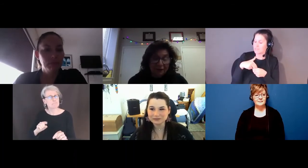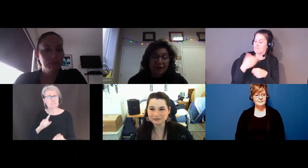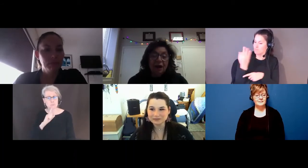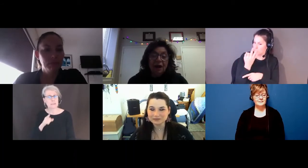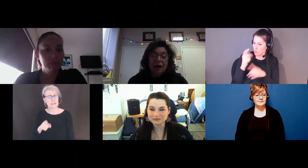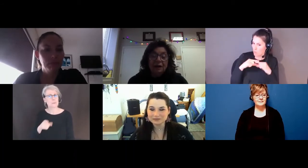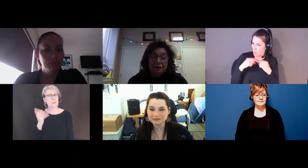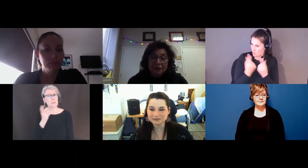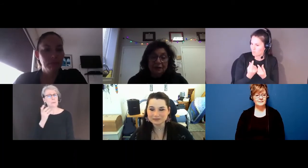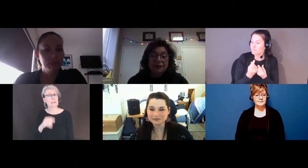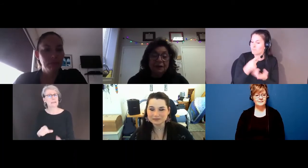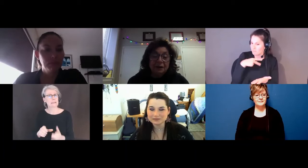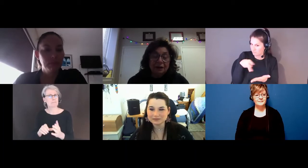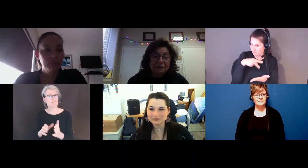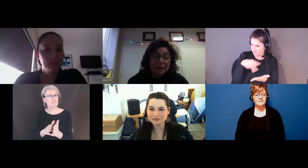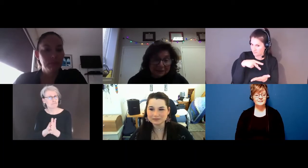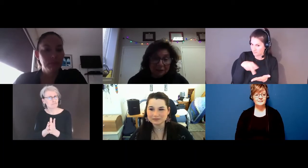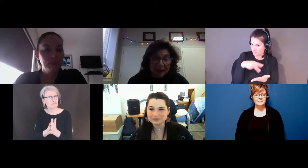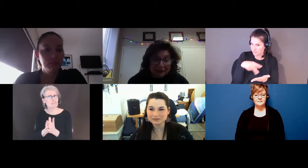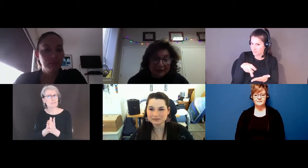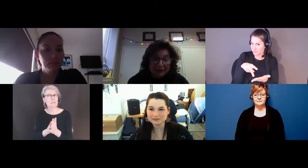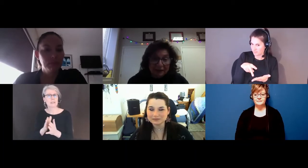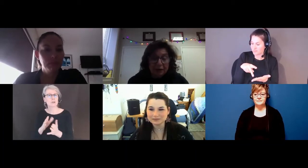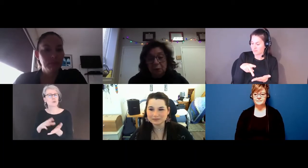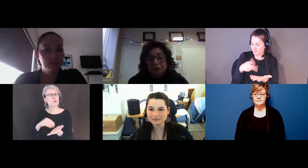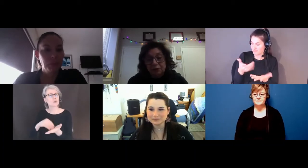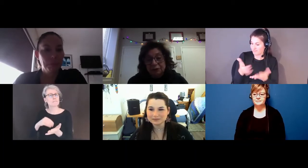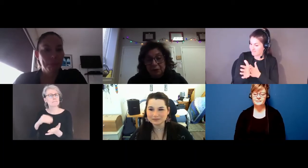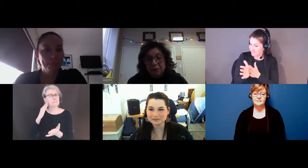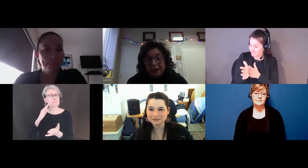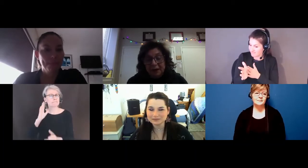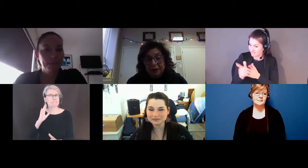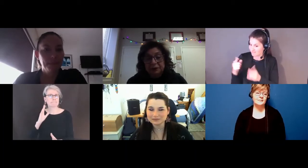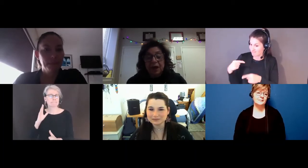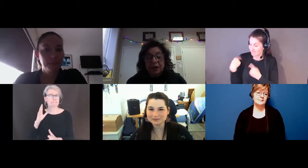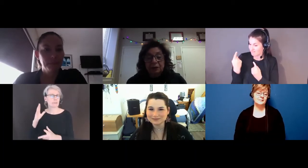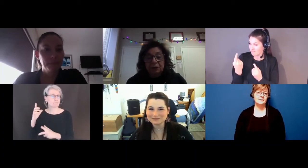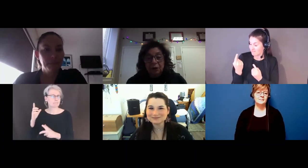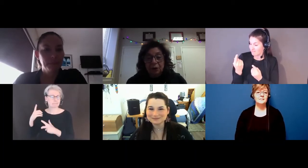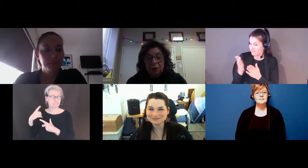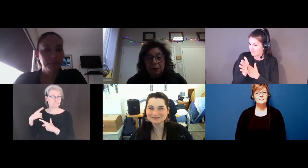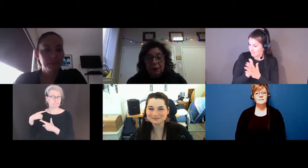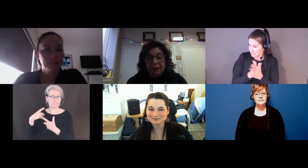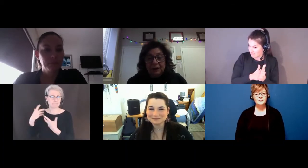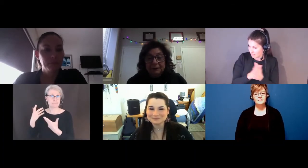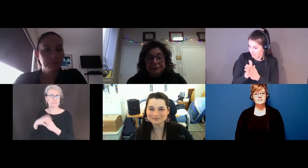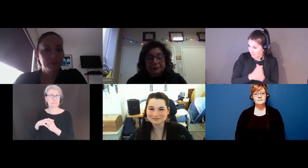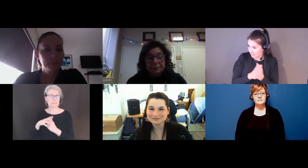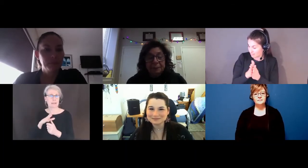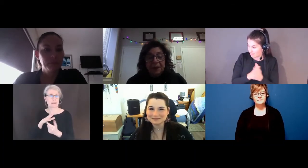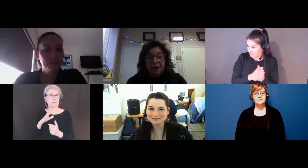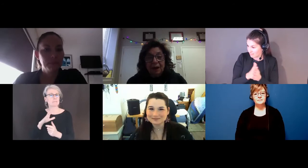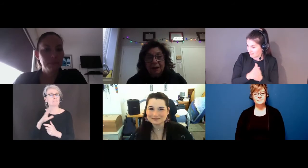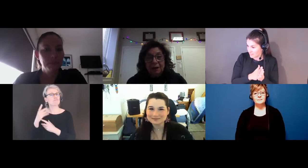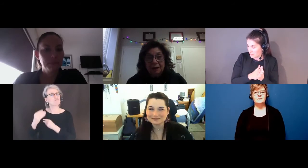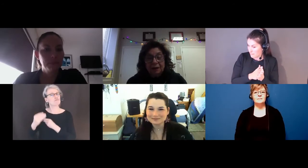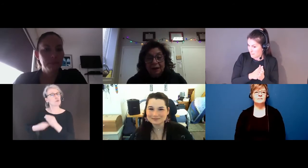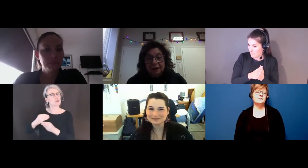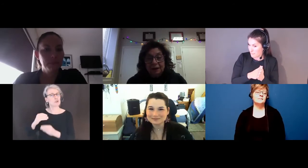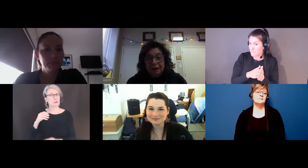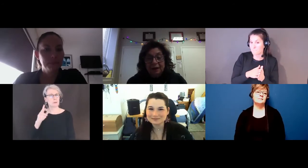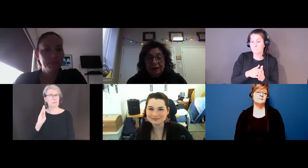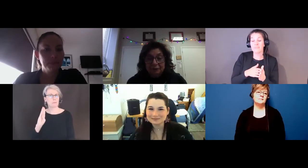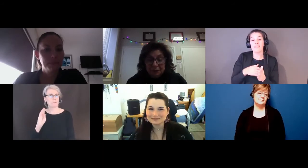interest is in classical ballet, and which is of course my background. So